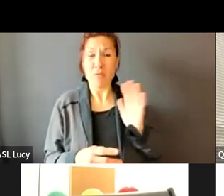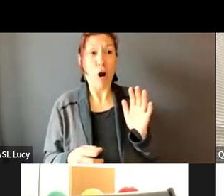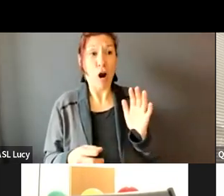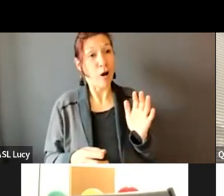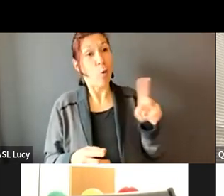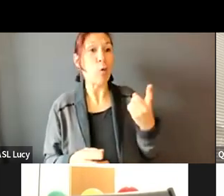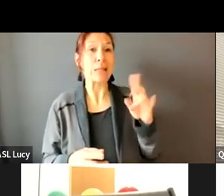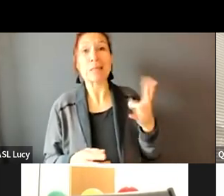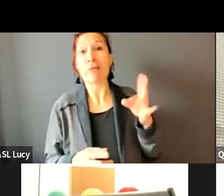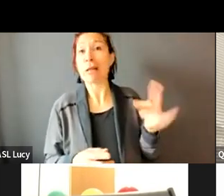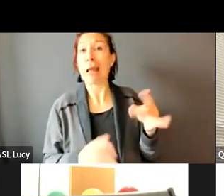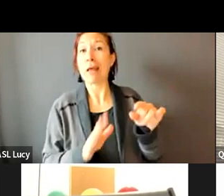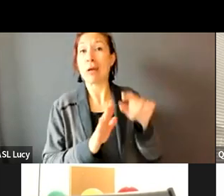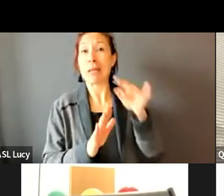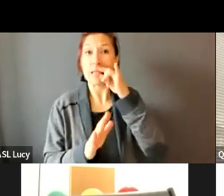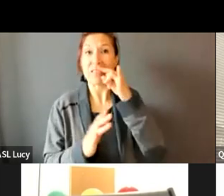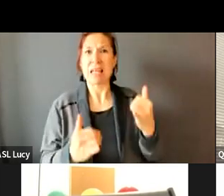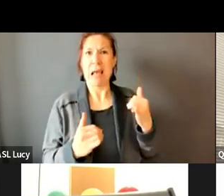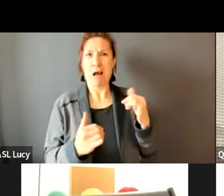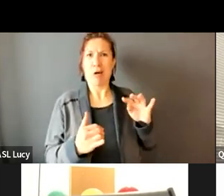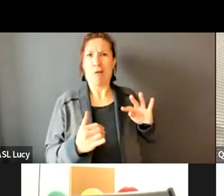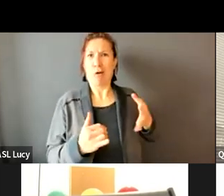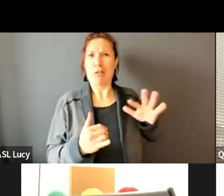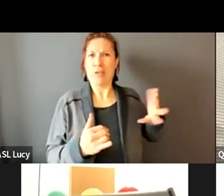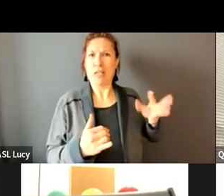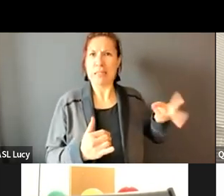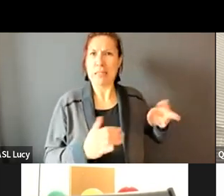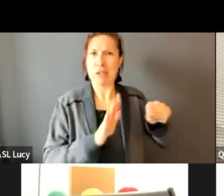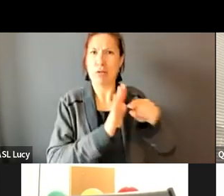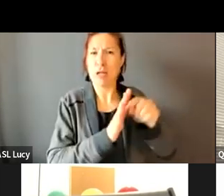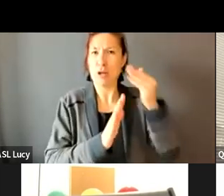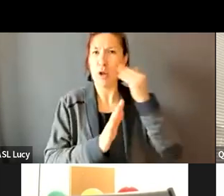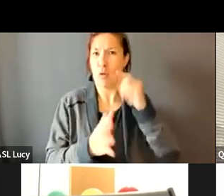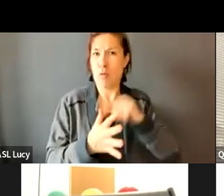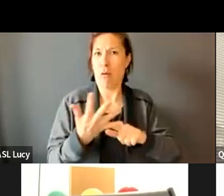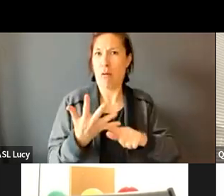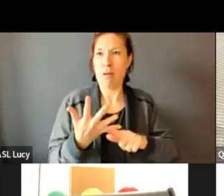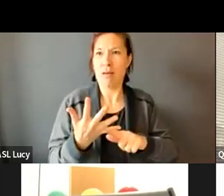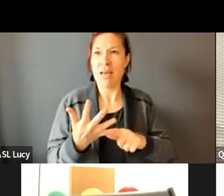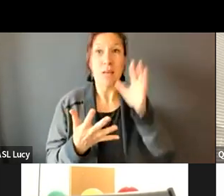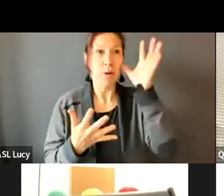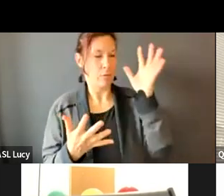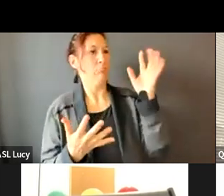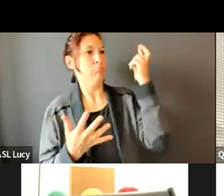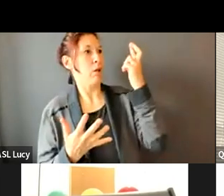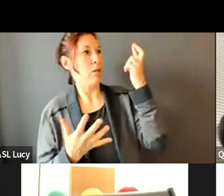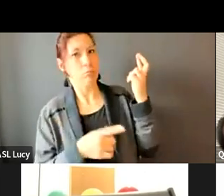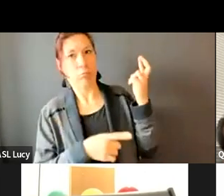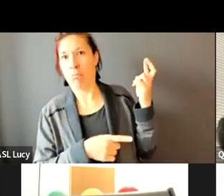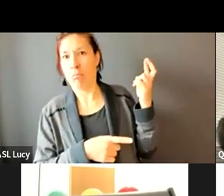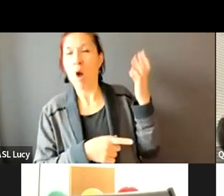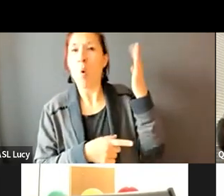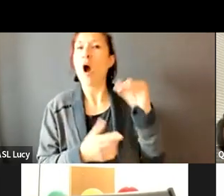its third and fourth grade um in you know and sometimes parents aren't aware um because students are very good